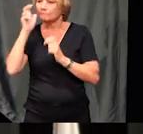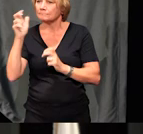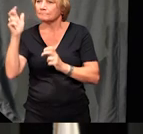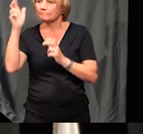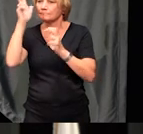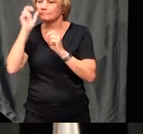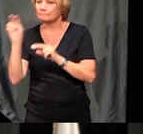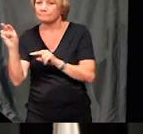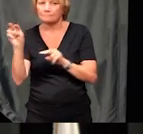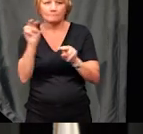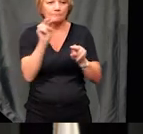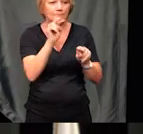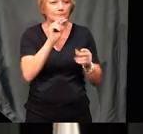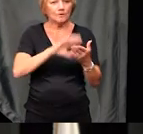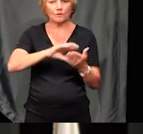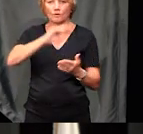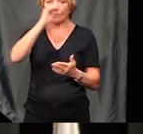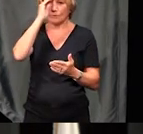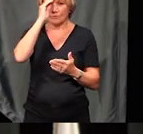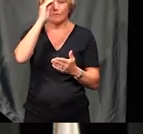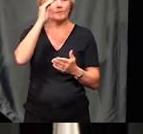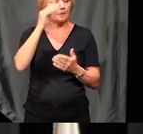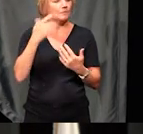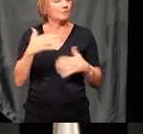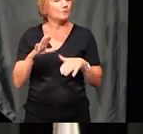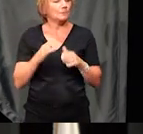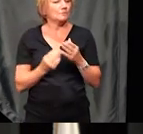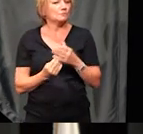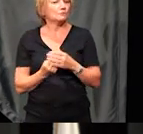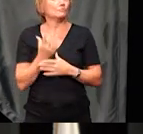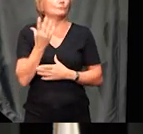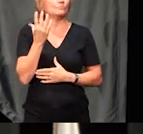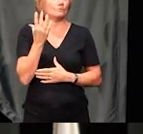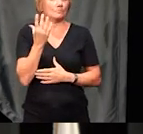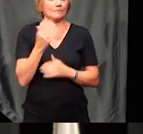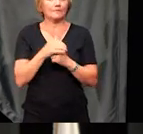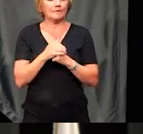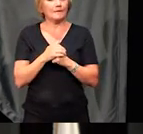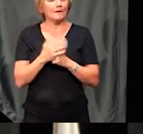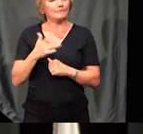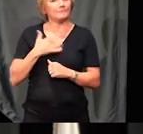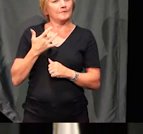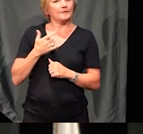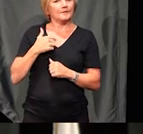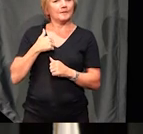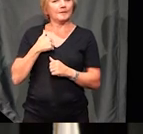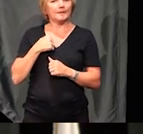mostly, I have grown. And I believe that the same has happened to